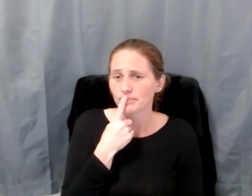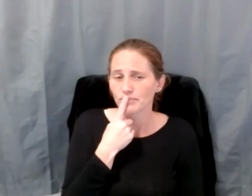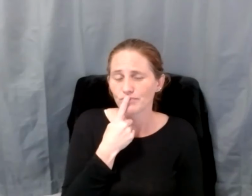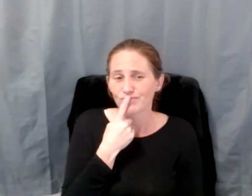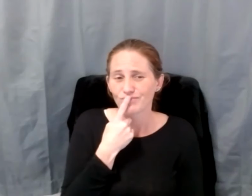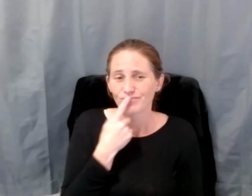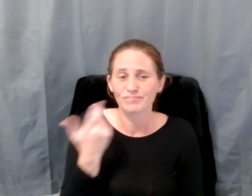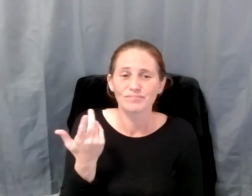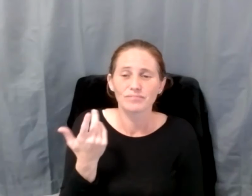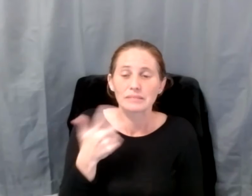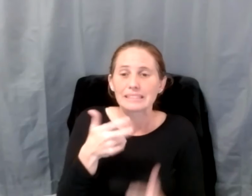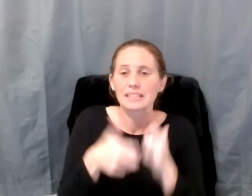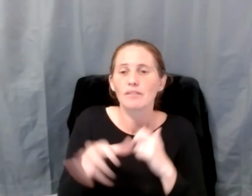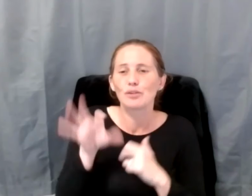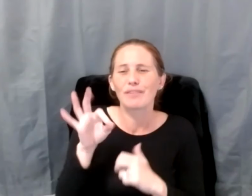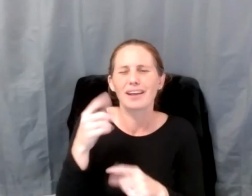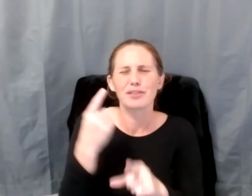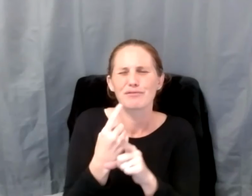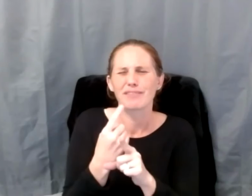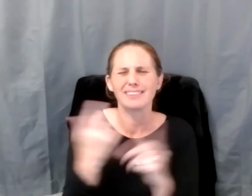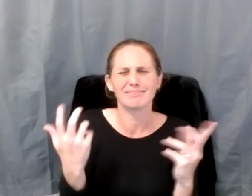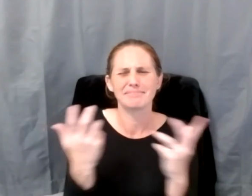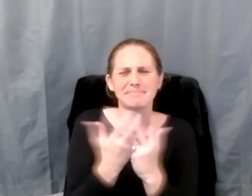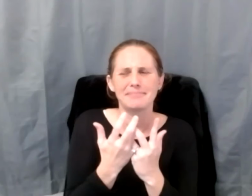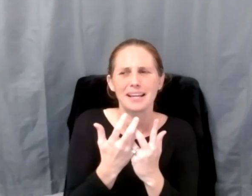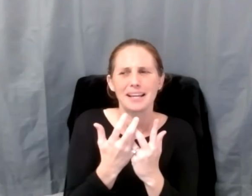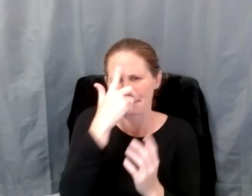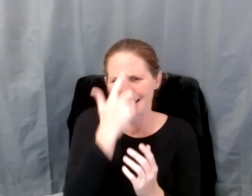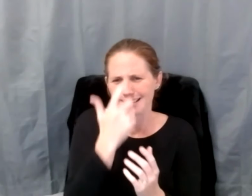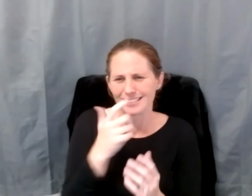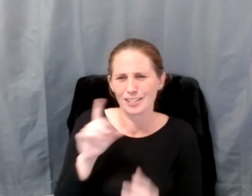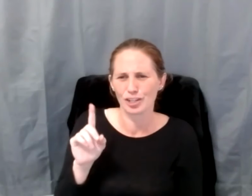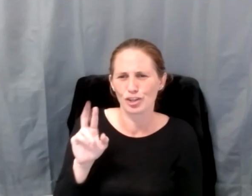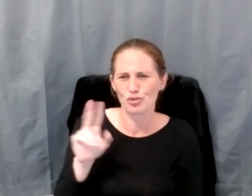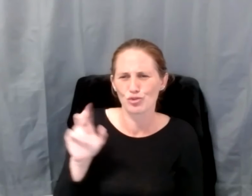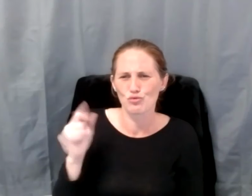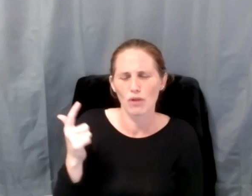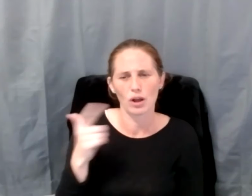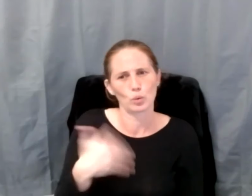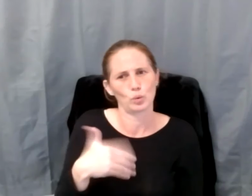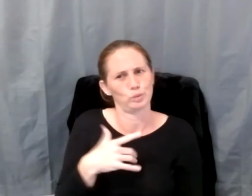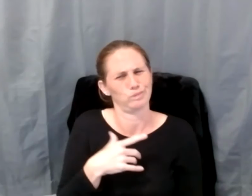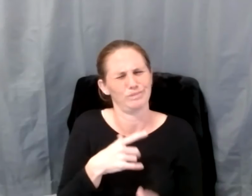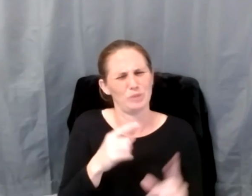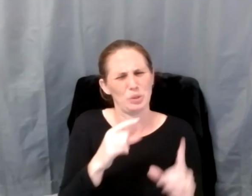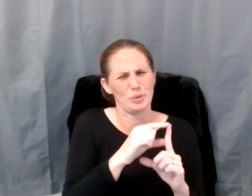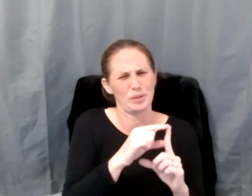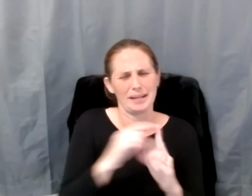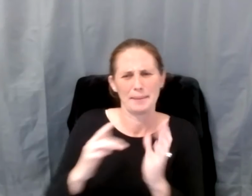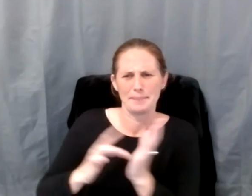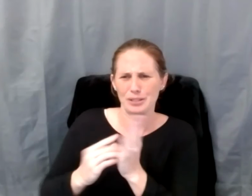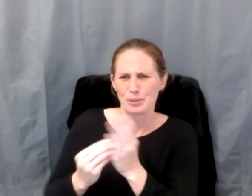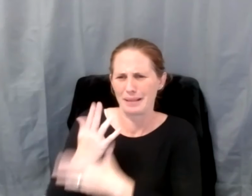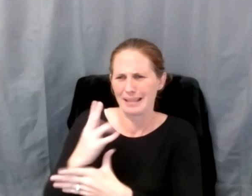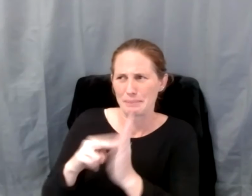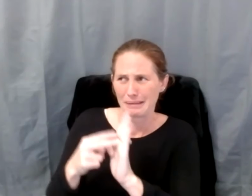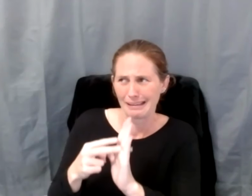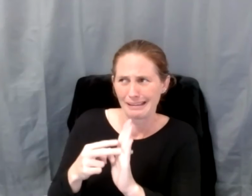it's very difficult to find the right term because drugs is such a loaded term. Medicinal plants means one thing.